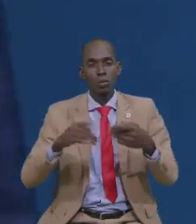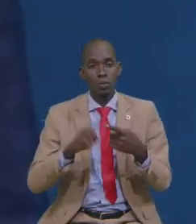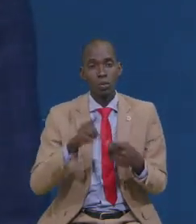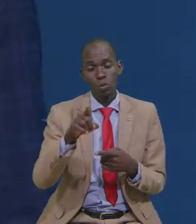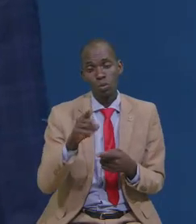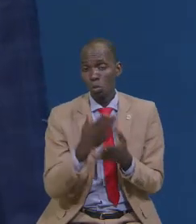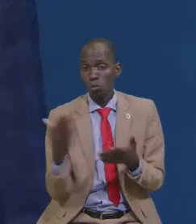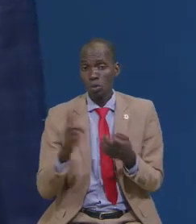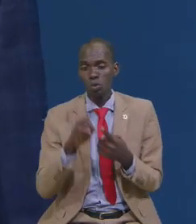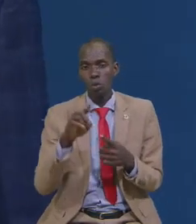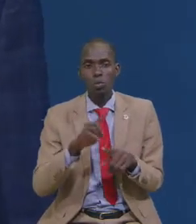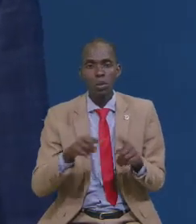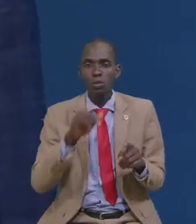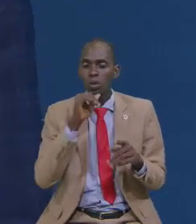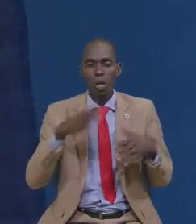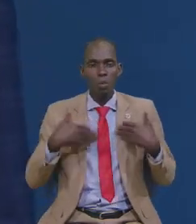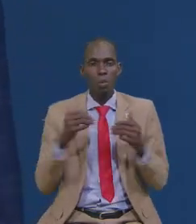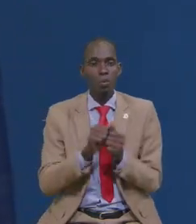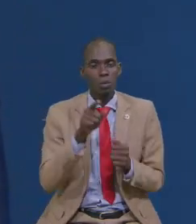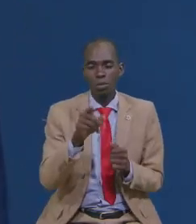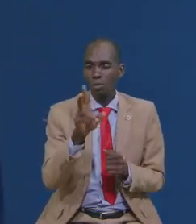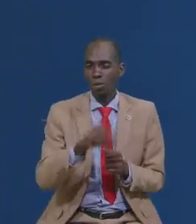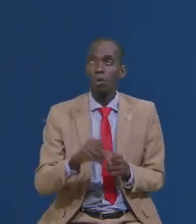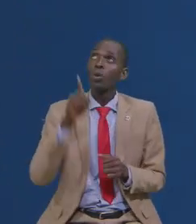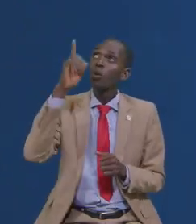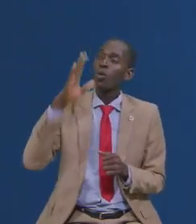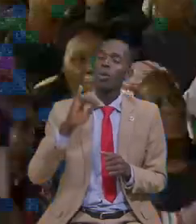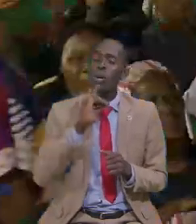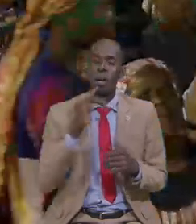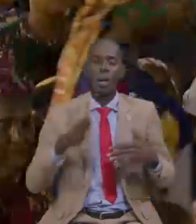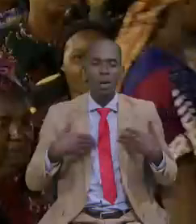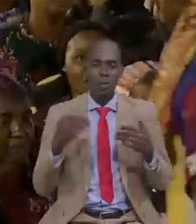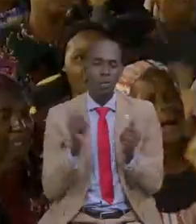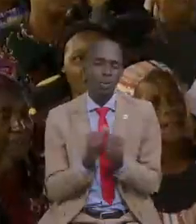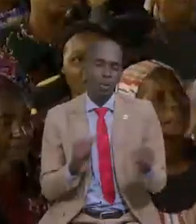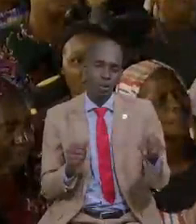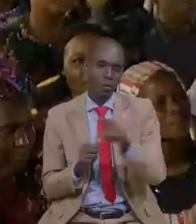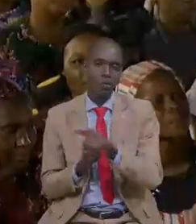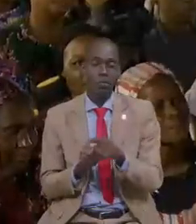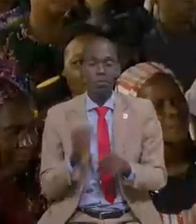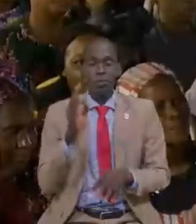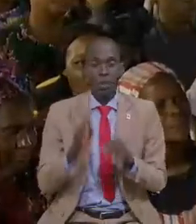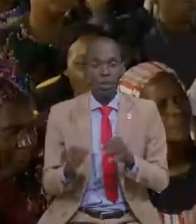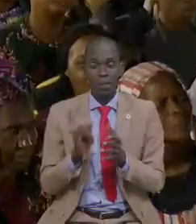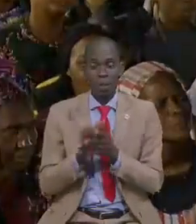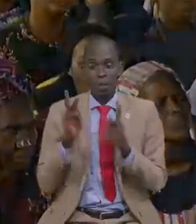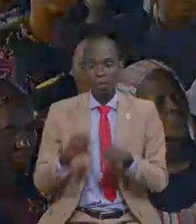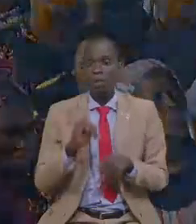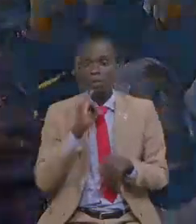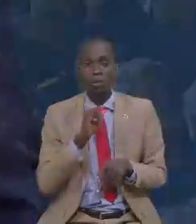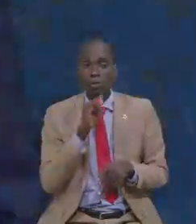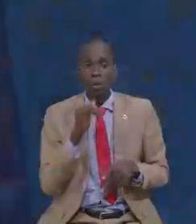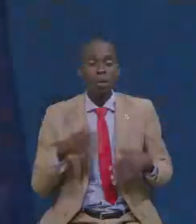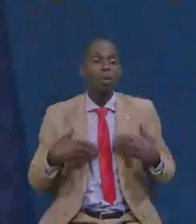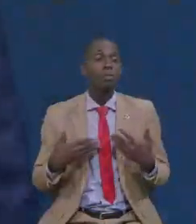you. God is happy with you. I said God is happy with you. If he's not happy with, okay, that's what you want, and